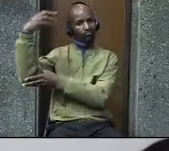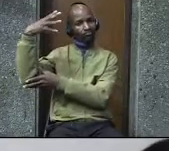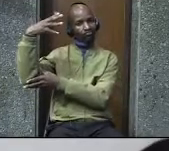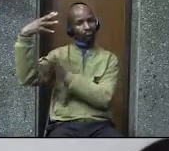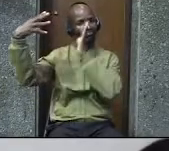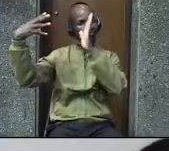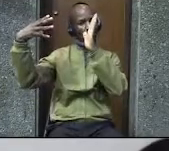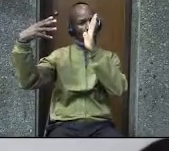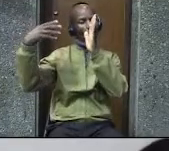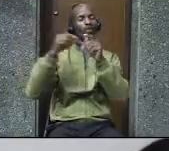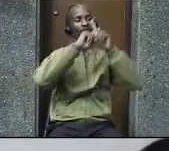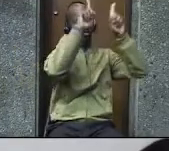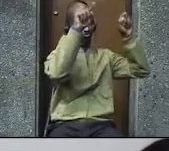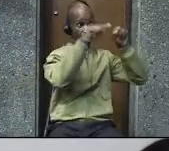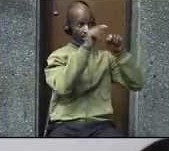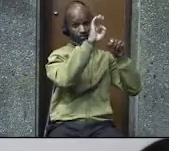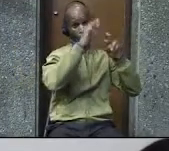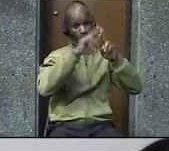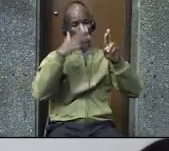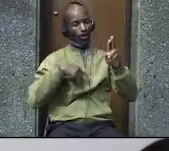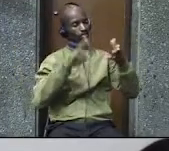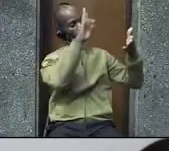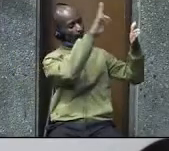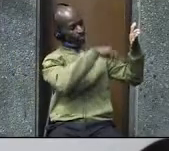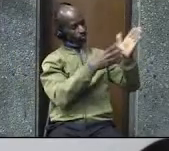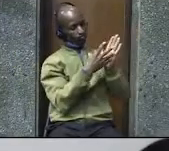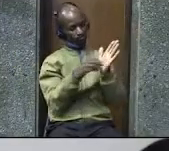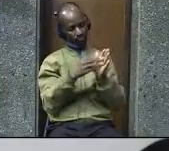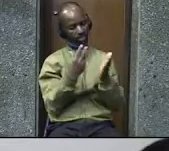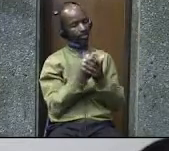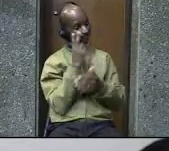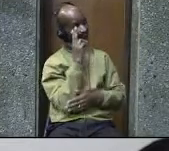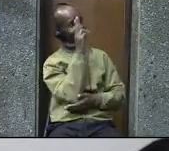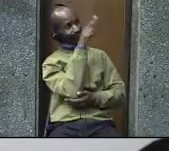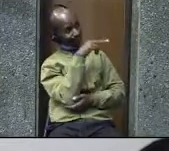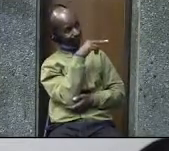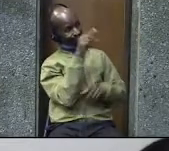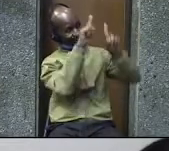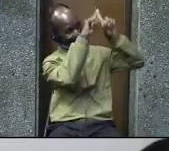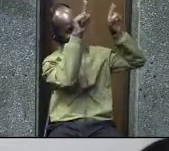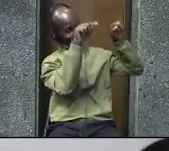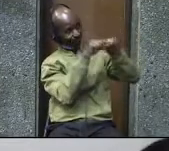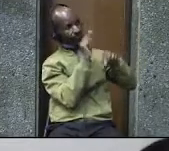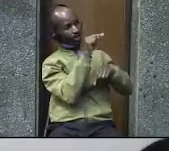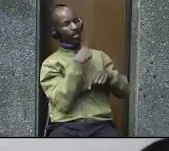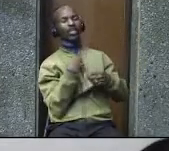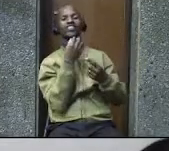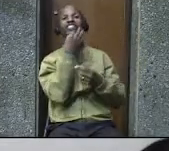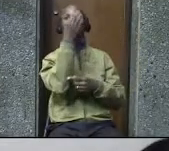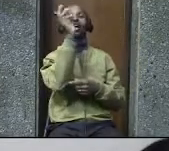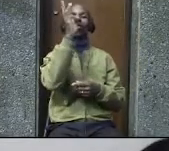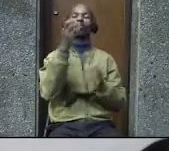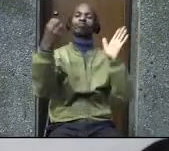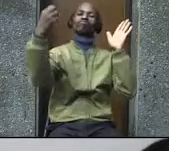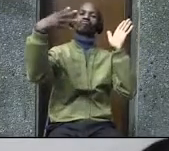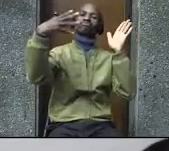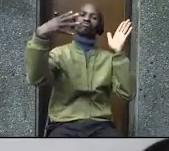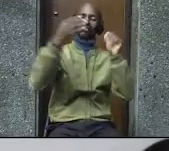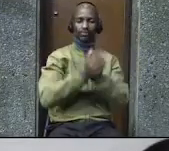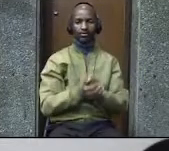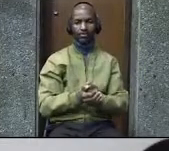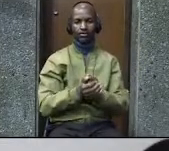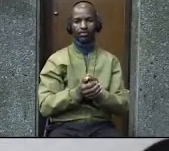screens. So if you don't want to read from the copy, you can just watch there on the TV. What they are saying will be projected